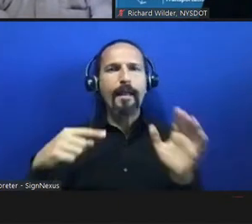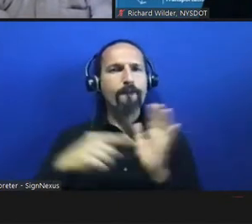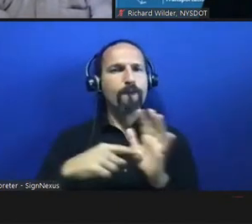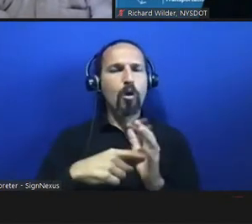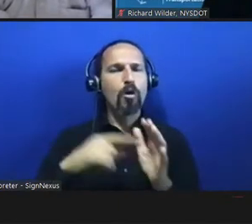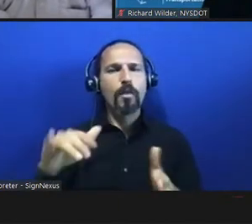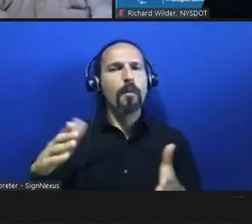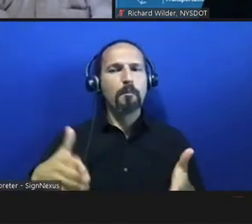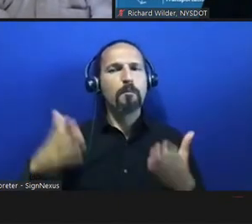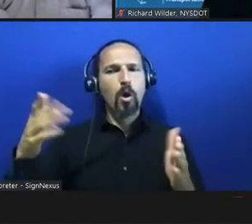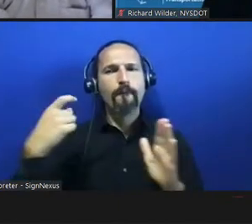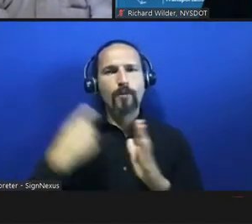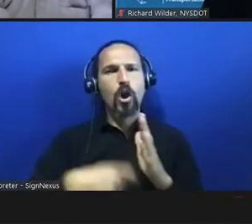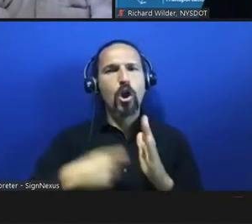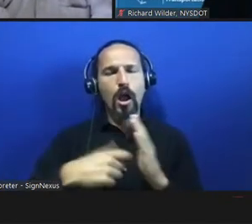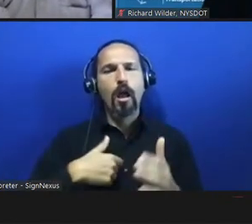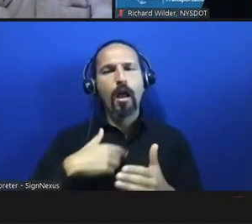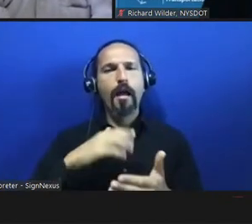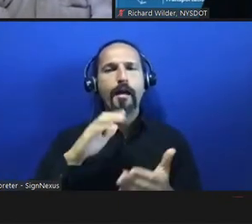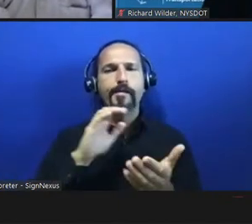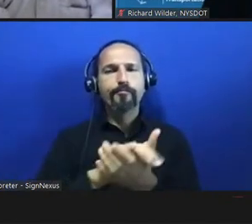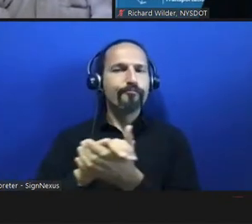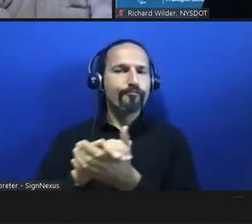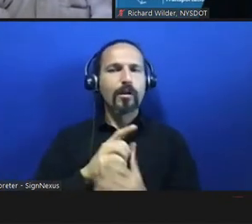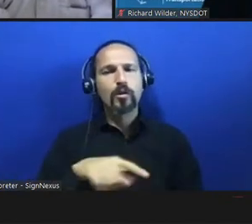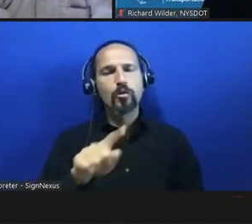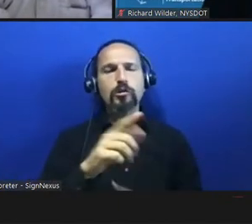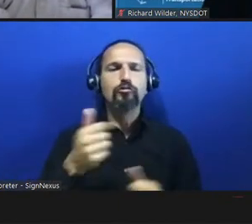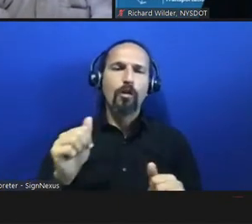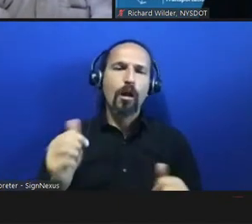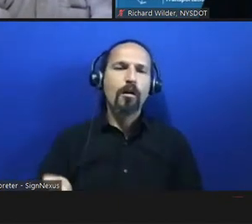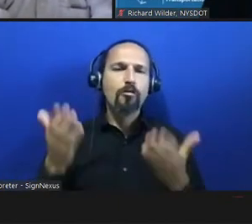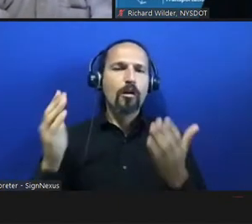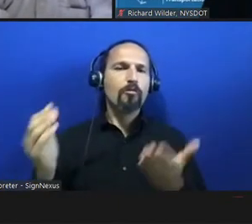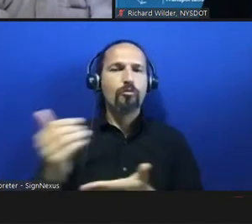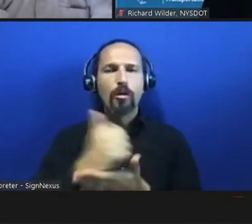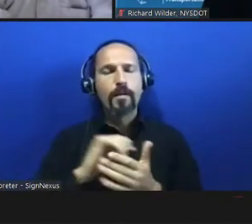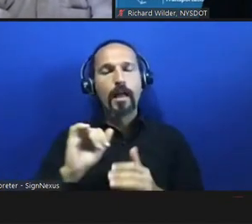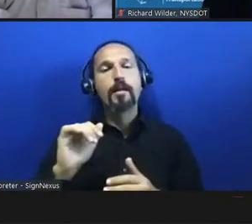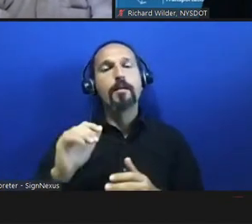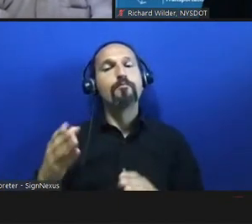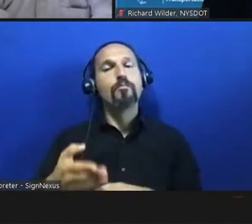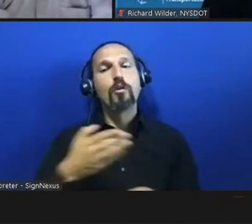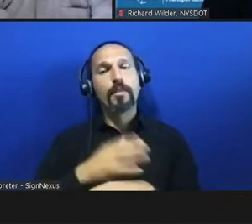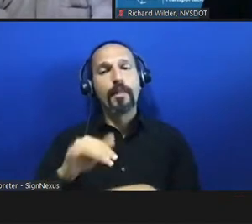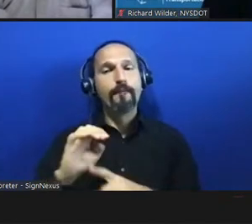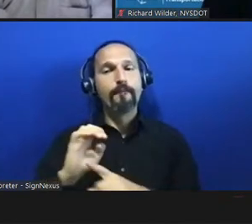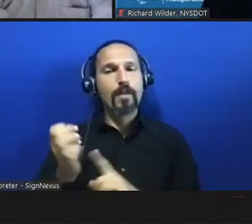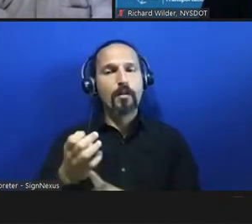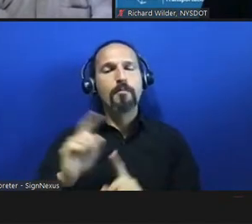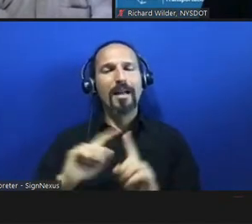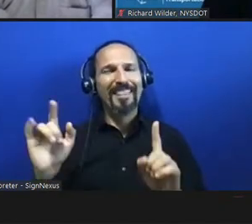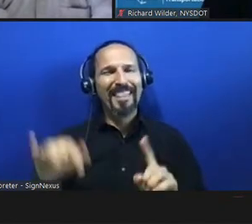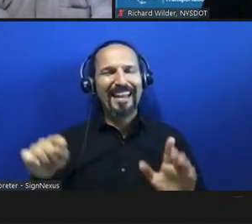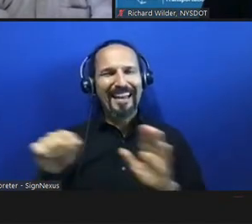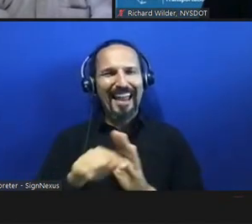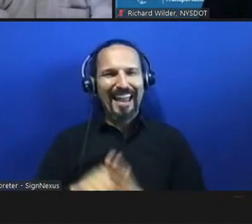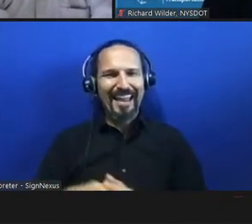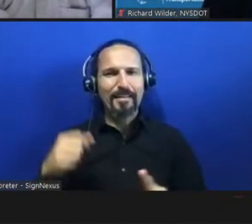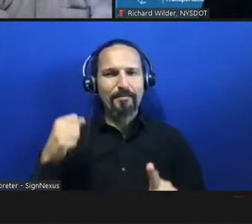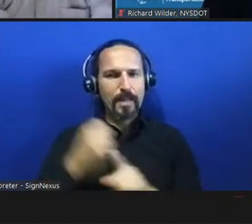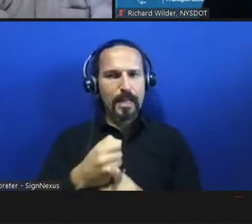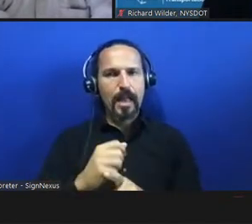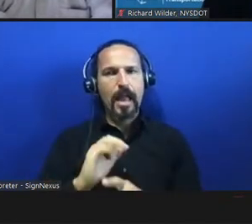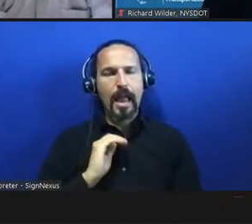the proposed fares I applaud your goals to raise revenue and improve our environment but this plan will have a negative economic